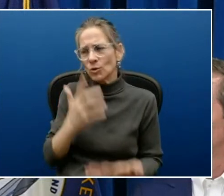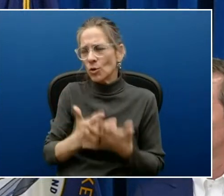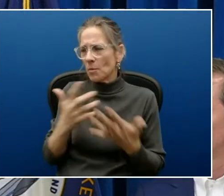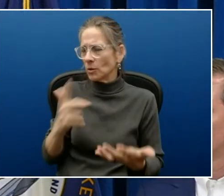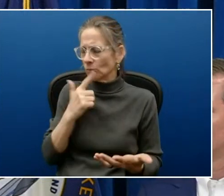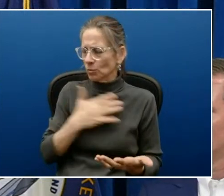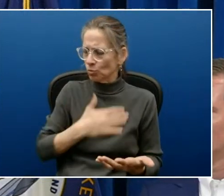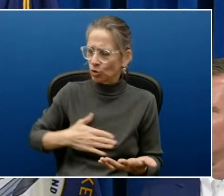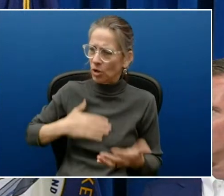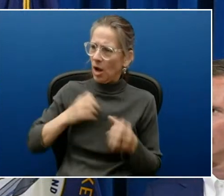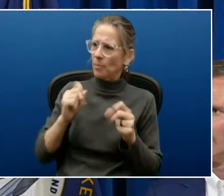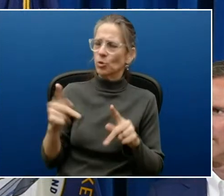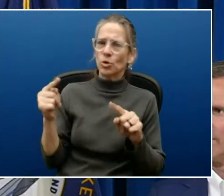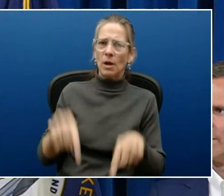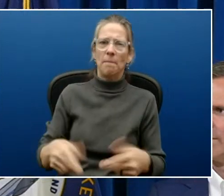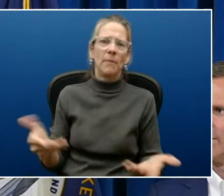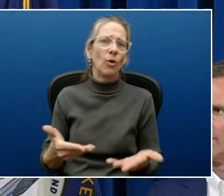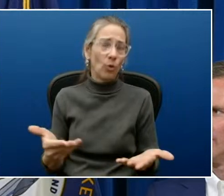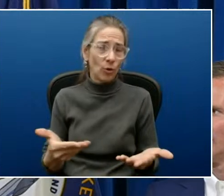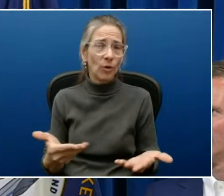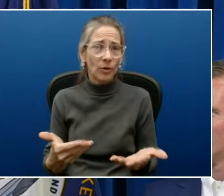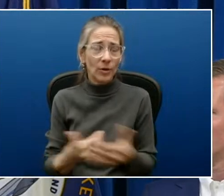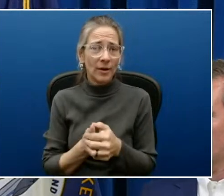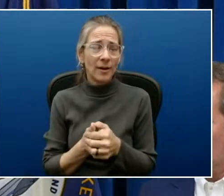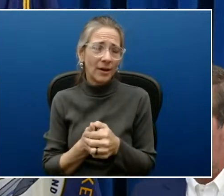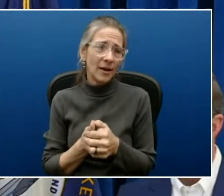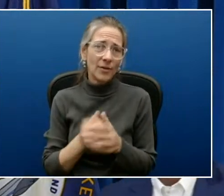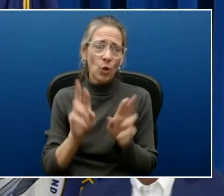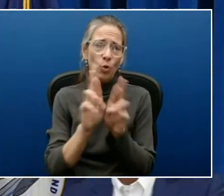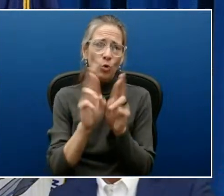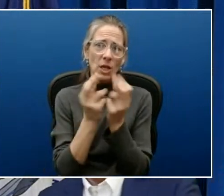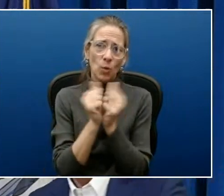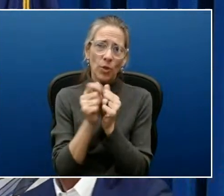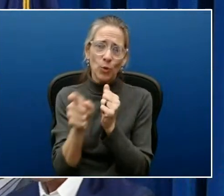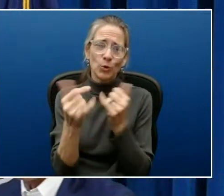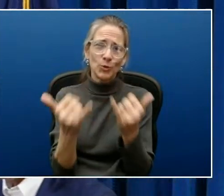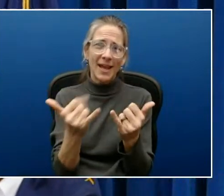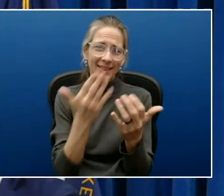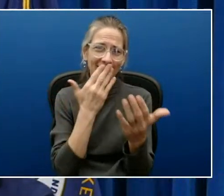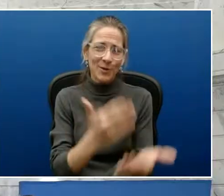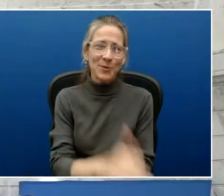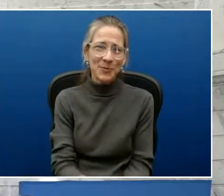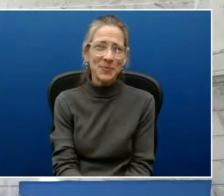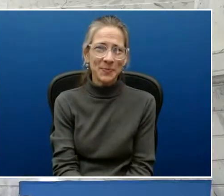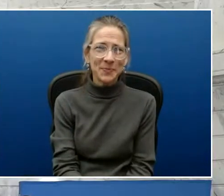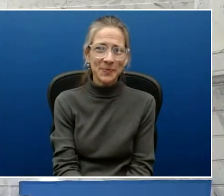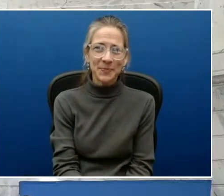opportunity to be here at the Rotunda with you today. All right, Thank you.